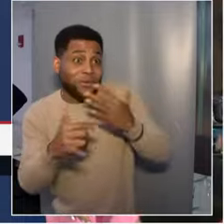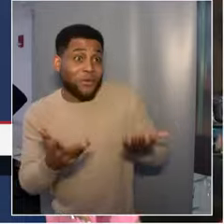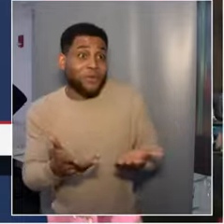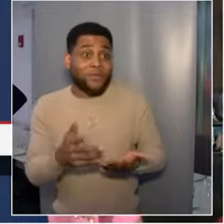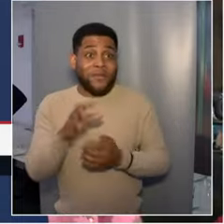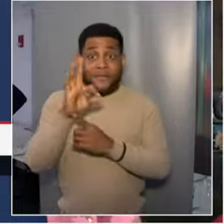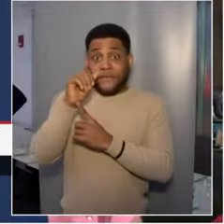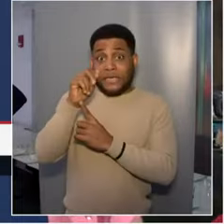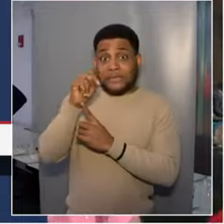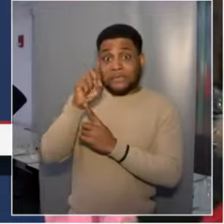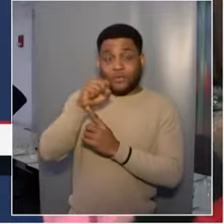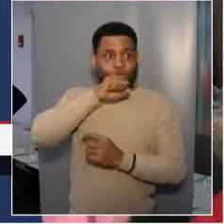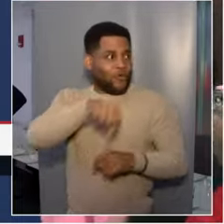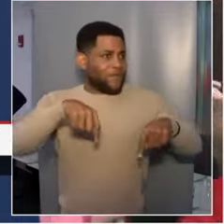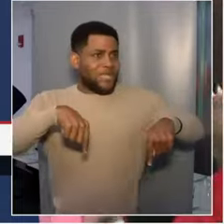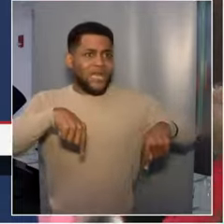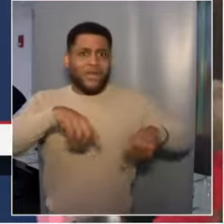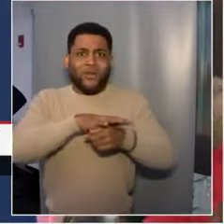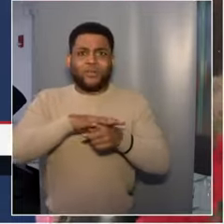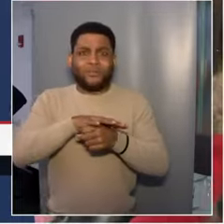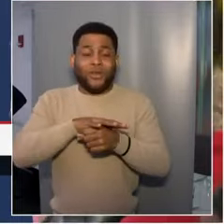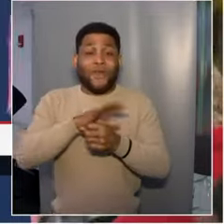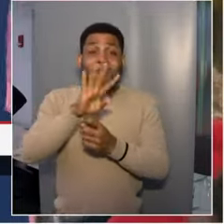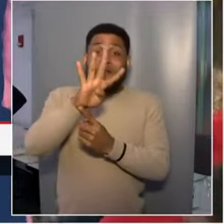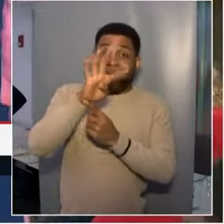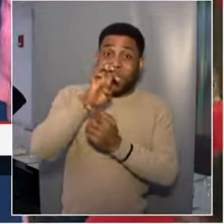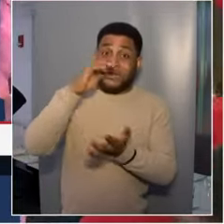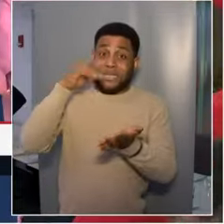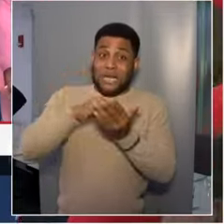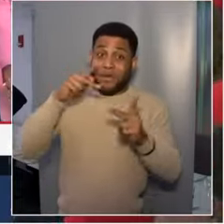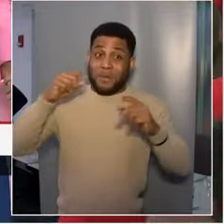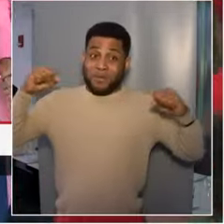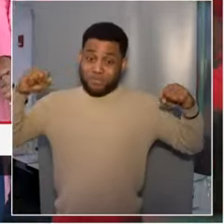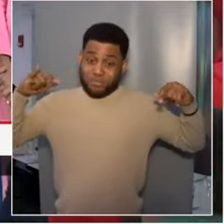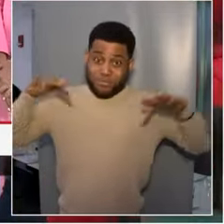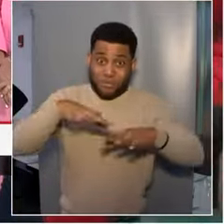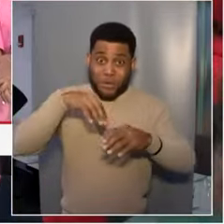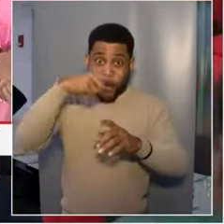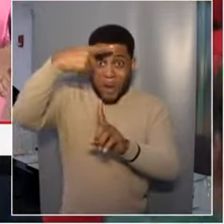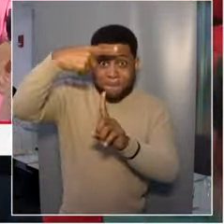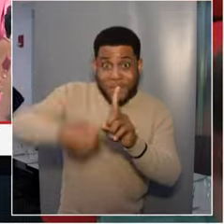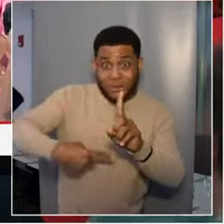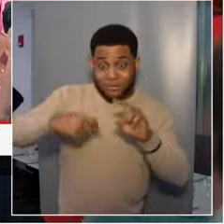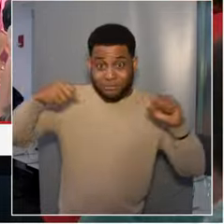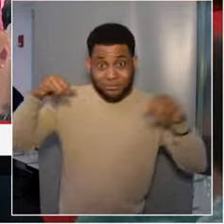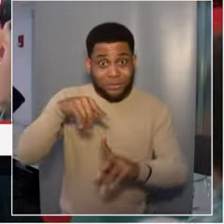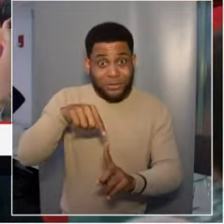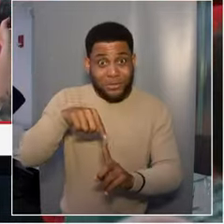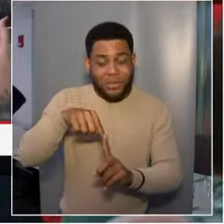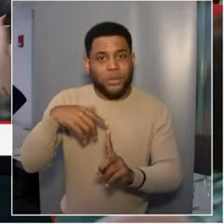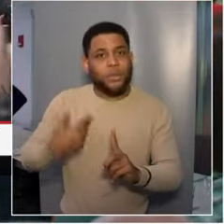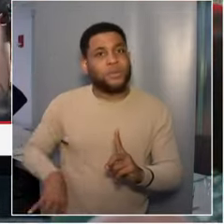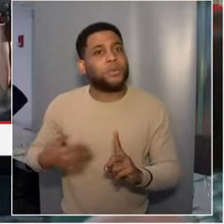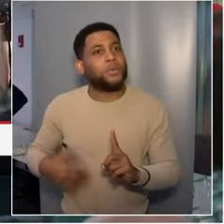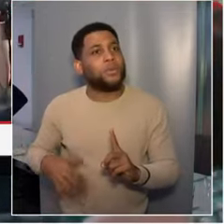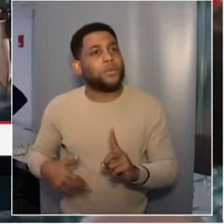location, 400,000 people in 1 month coming to this location. And the